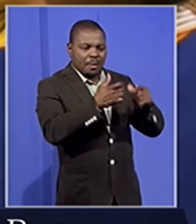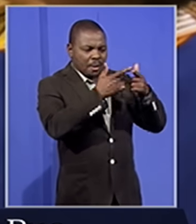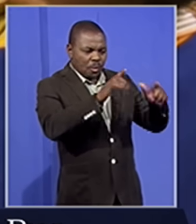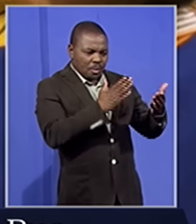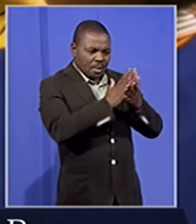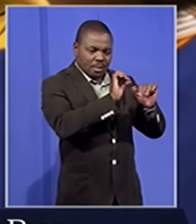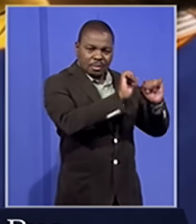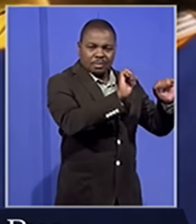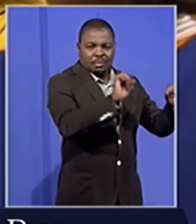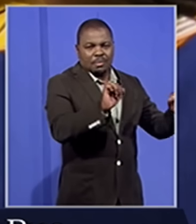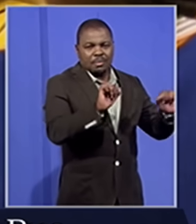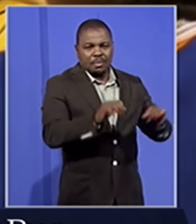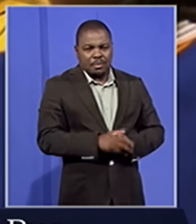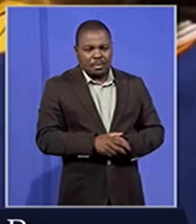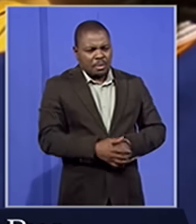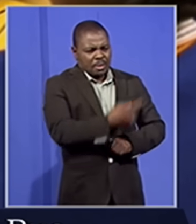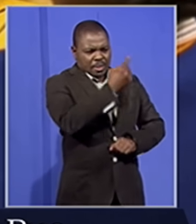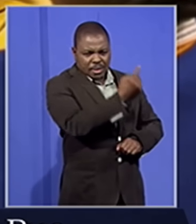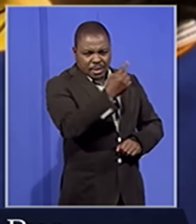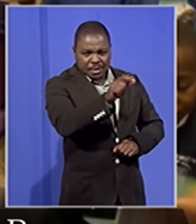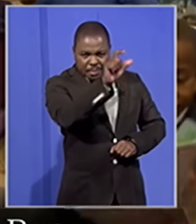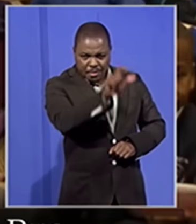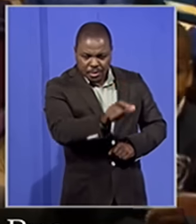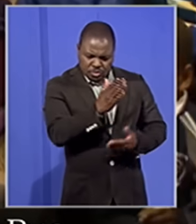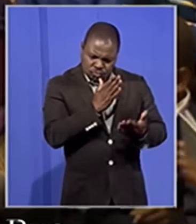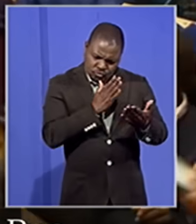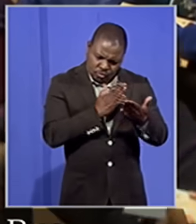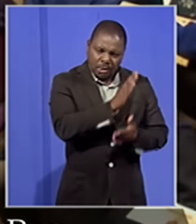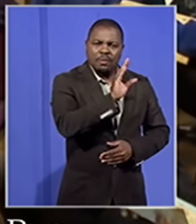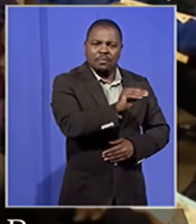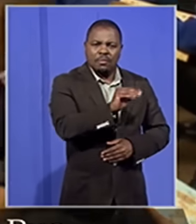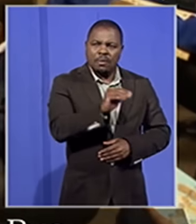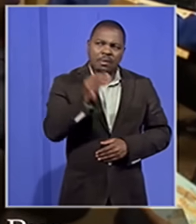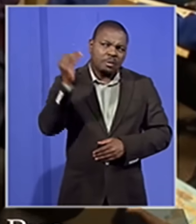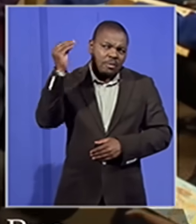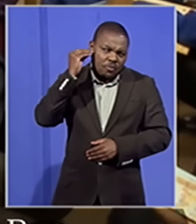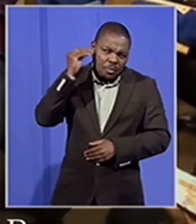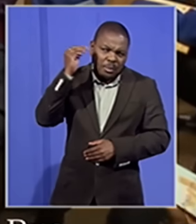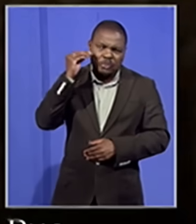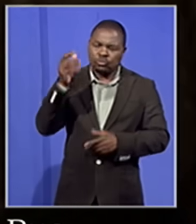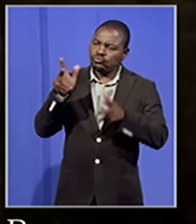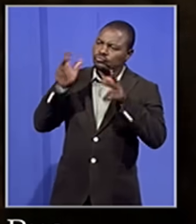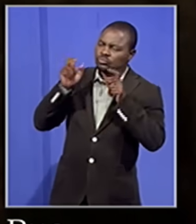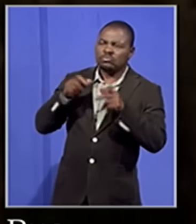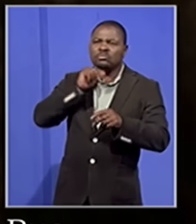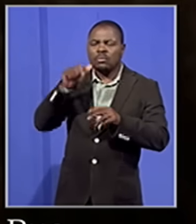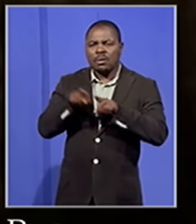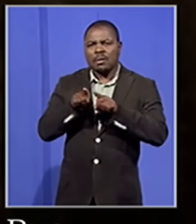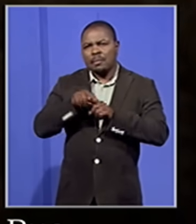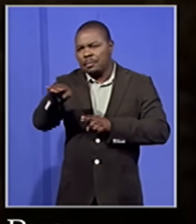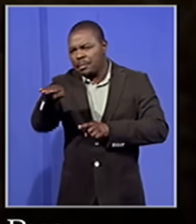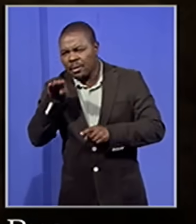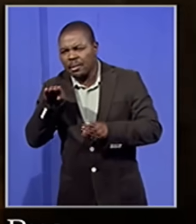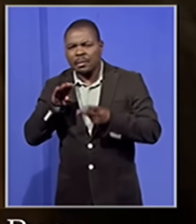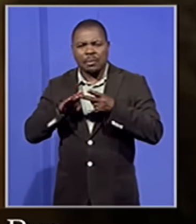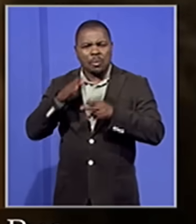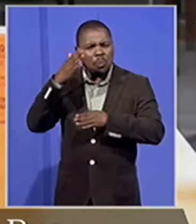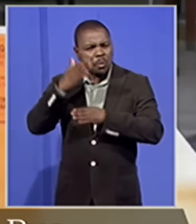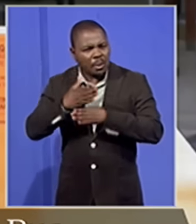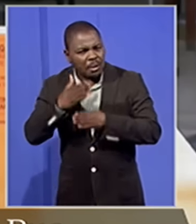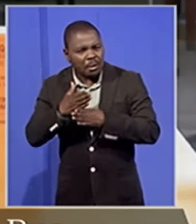mong o na le tokelo ya hore a fumane lesedi, e ka ba ke dibankeng, e ka ba ke mesebetsing, e ka ba ke kae, ka